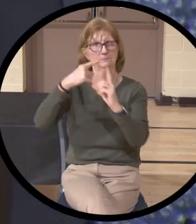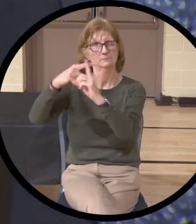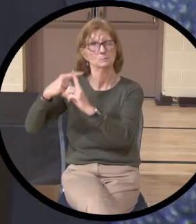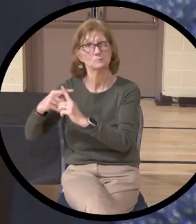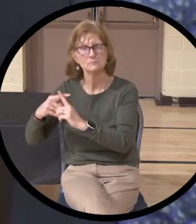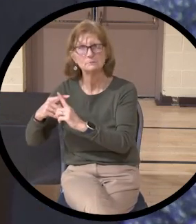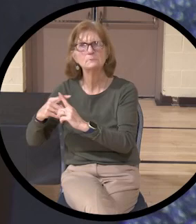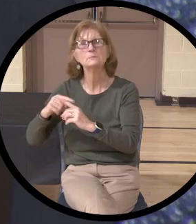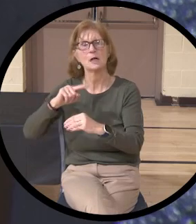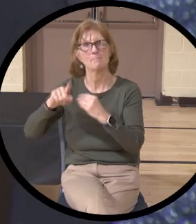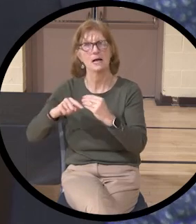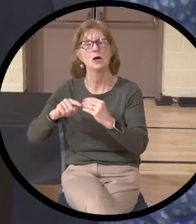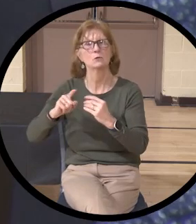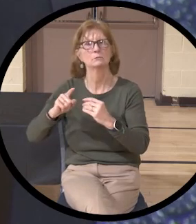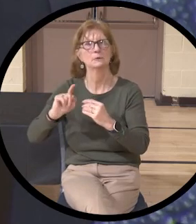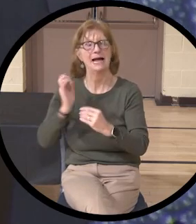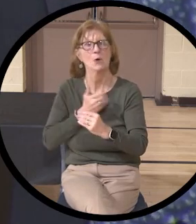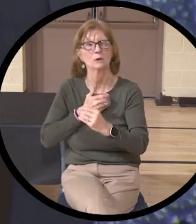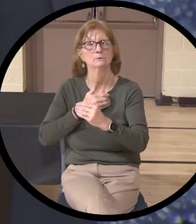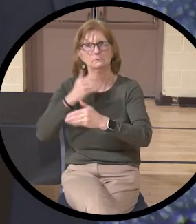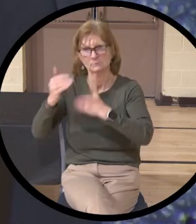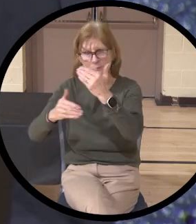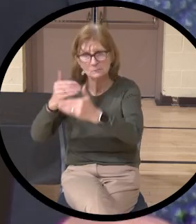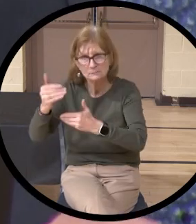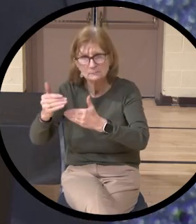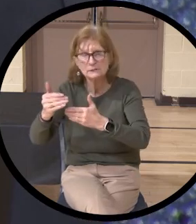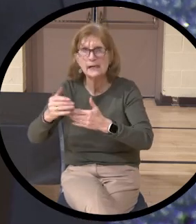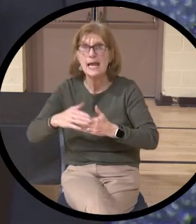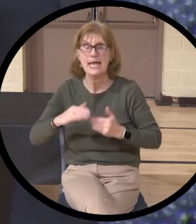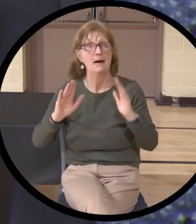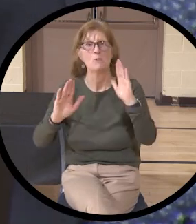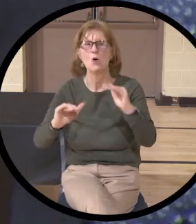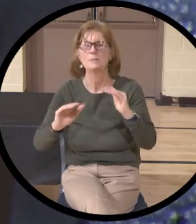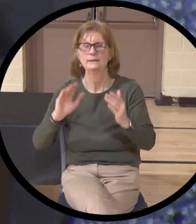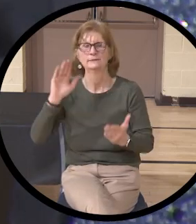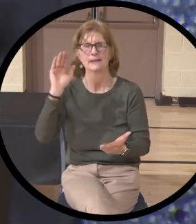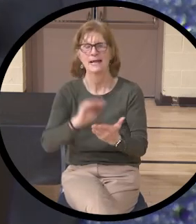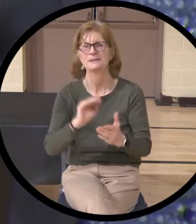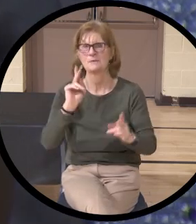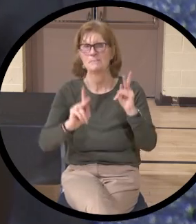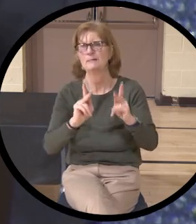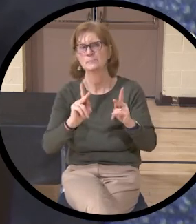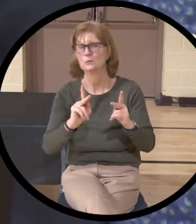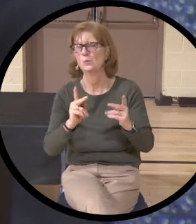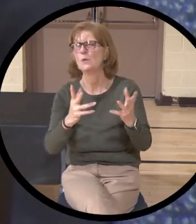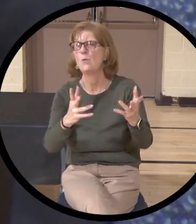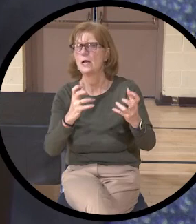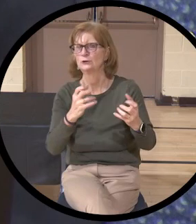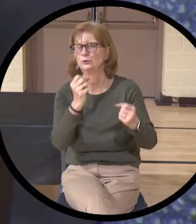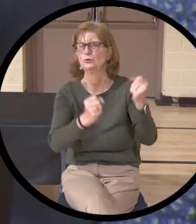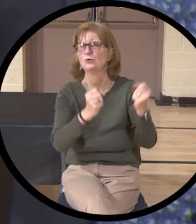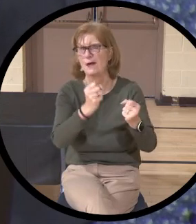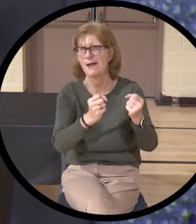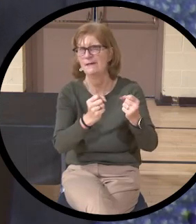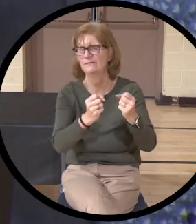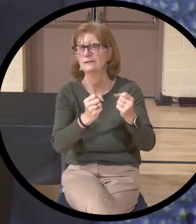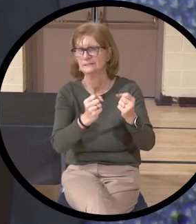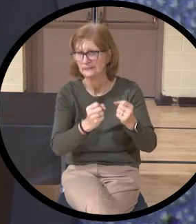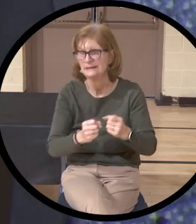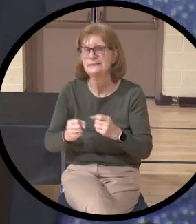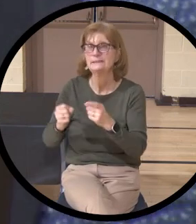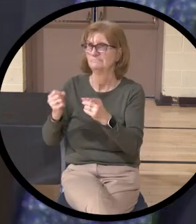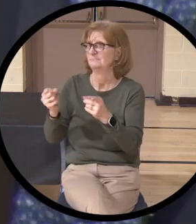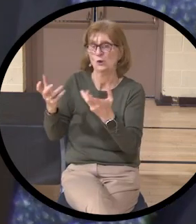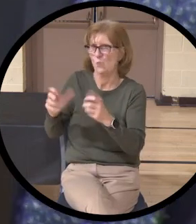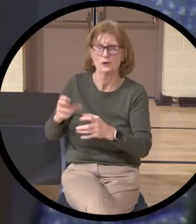think these ideally will get less people in cars too. So those people that don't want to drive will have